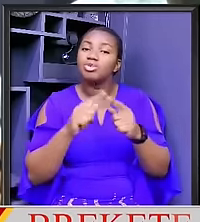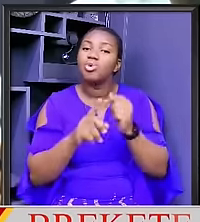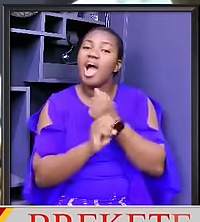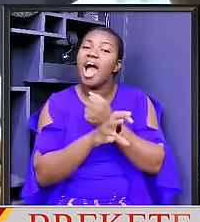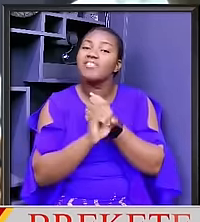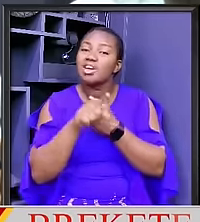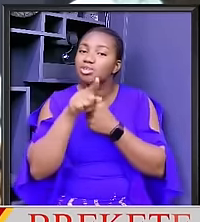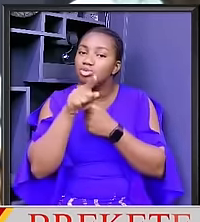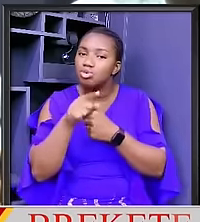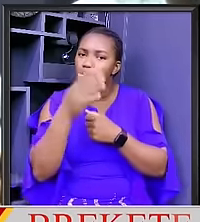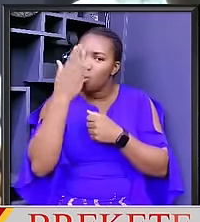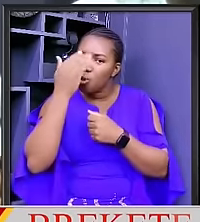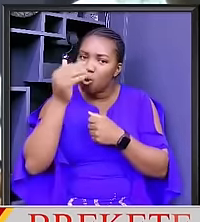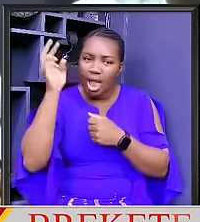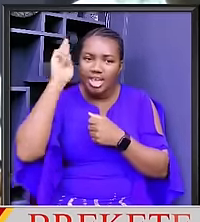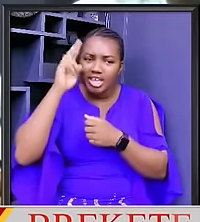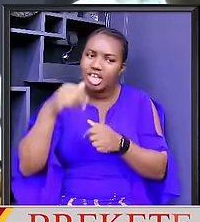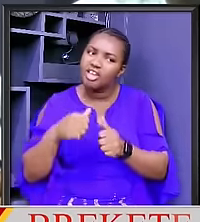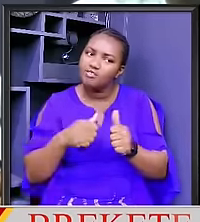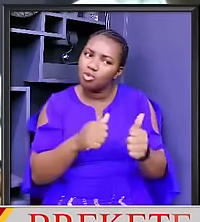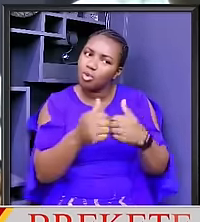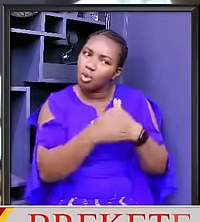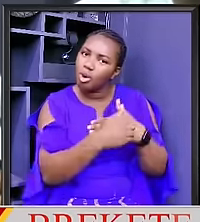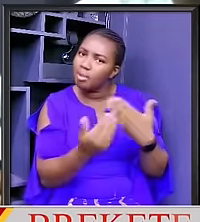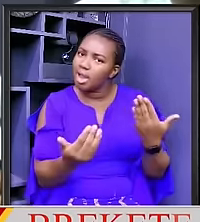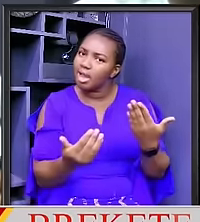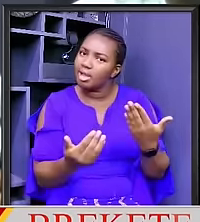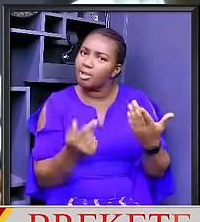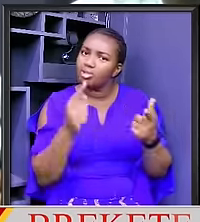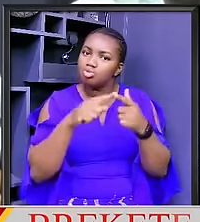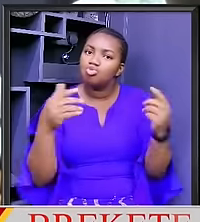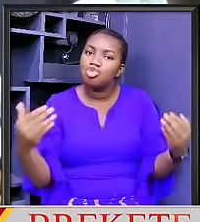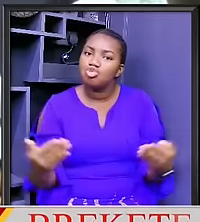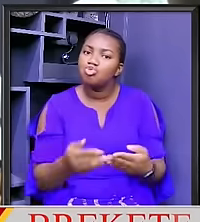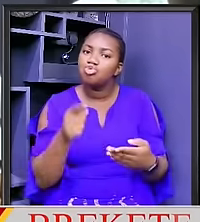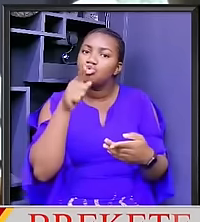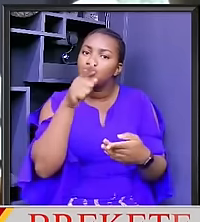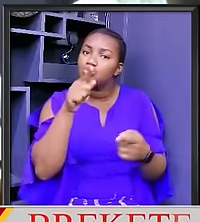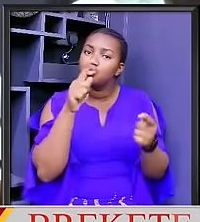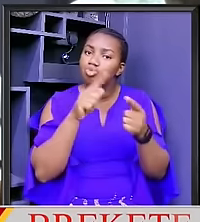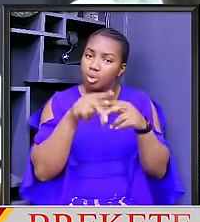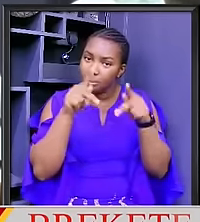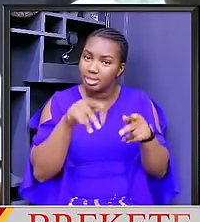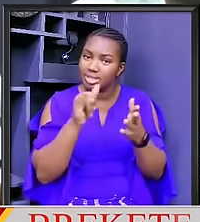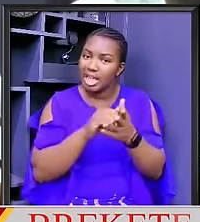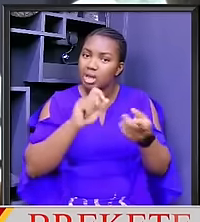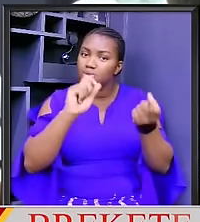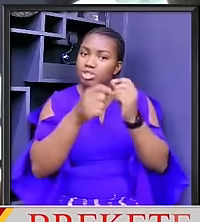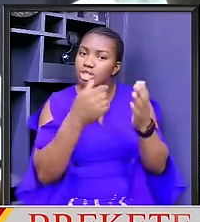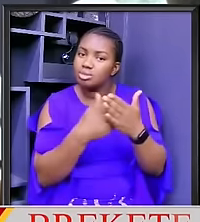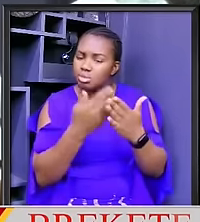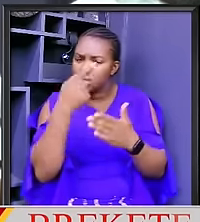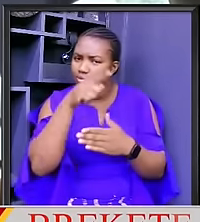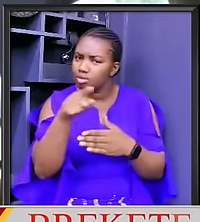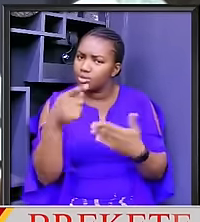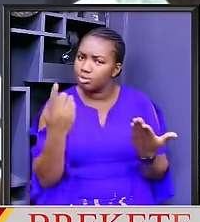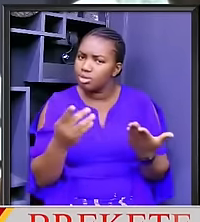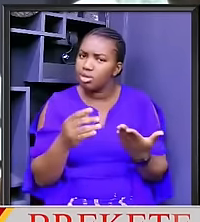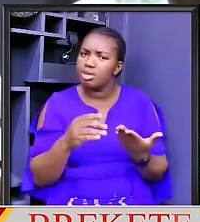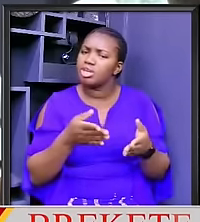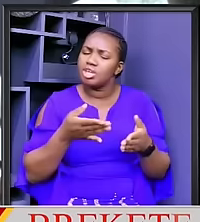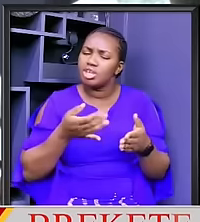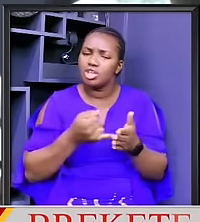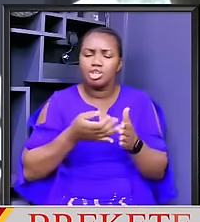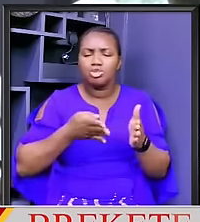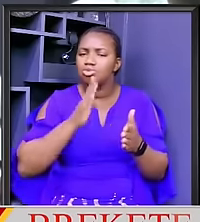una. Why go follow back to introduce una to person we go change money for una? You know,